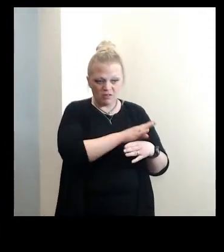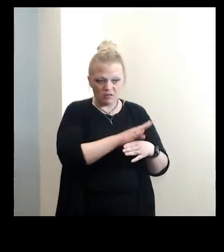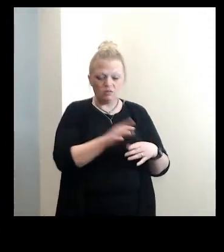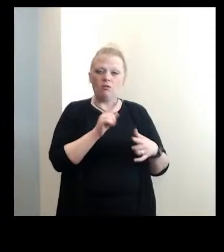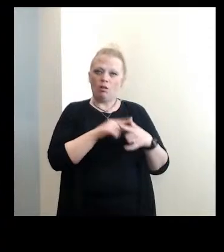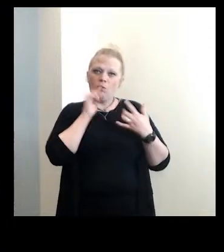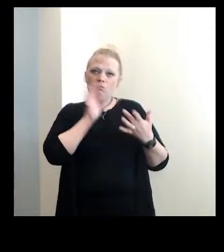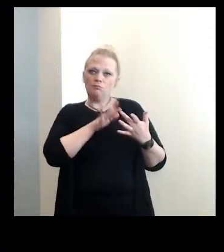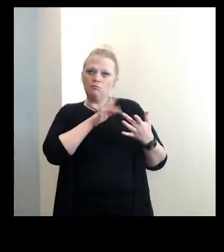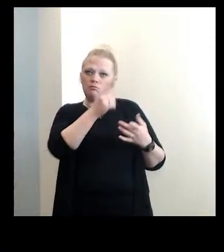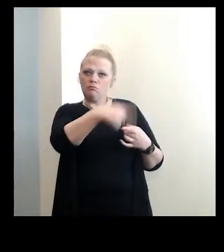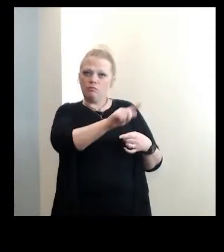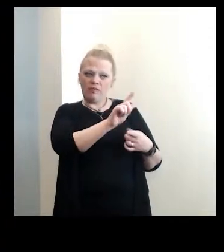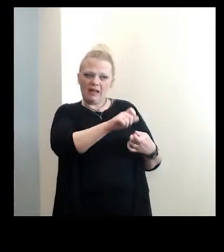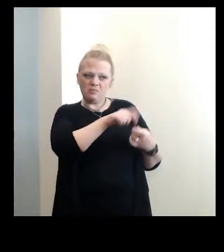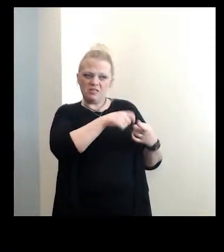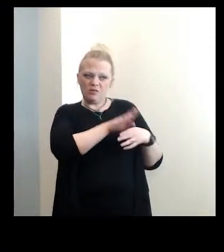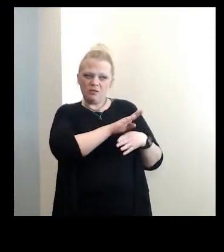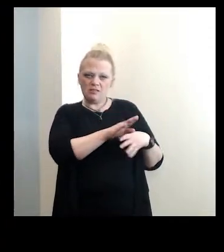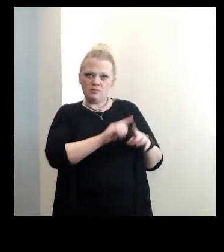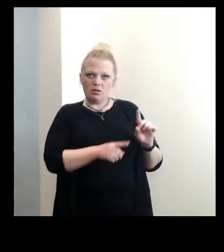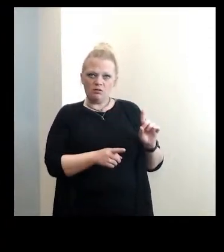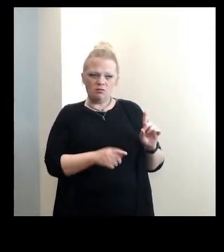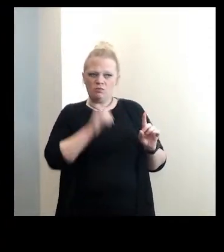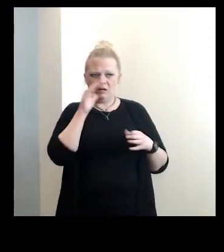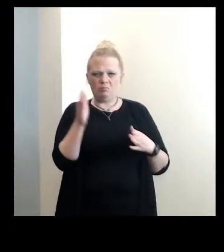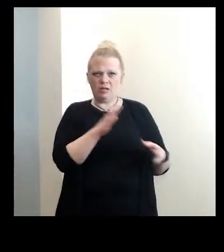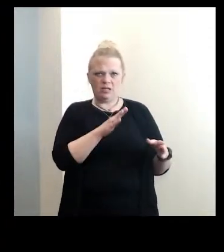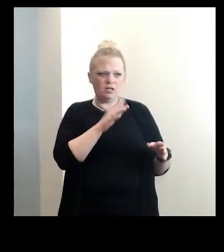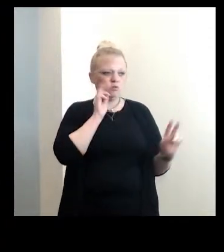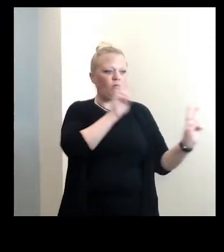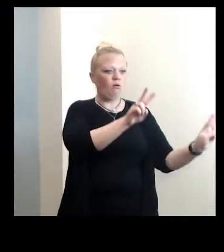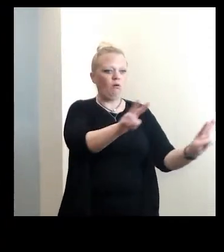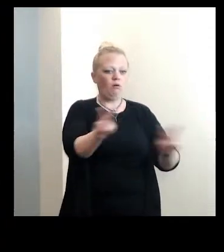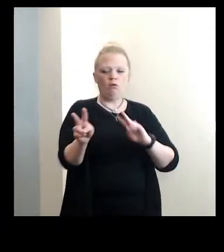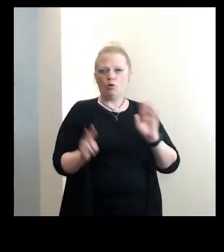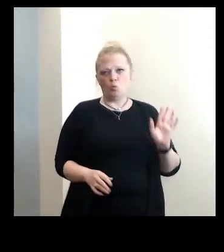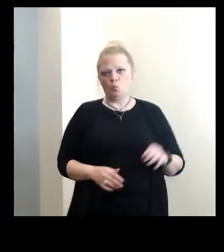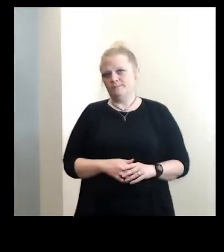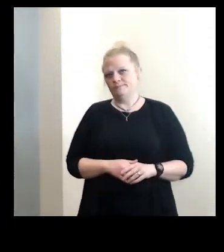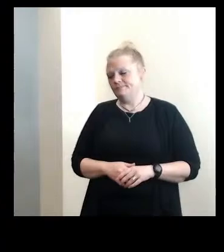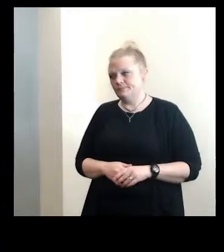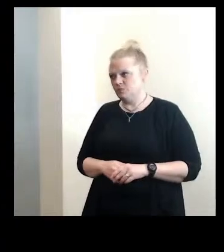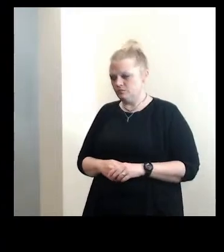with those establishments, but we're not planning on being the enforcement mechanism.